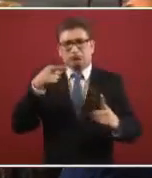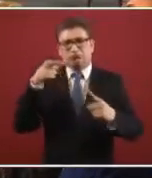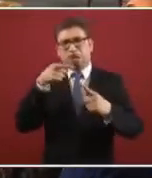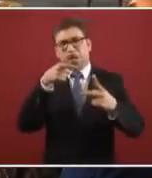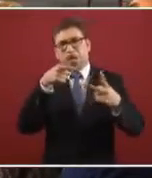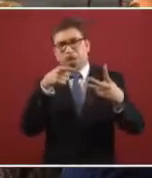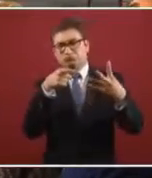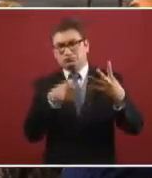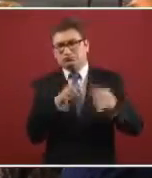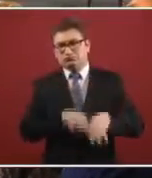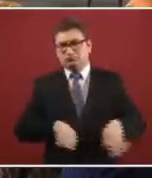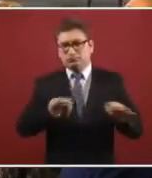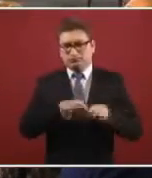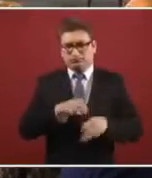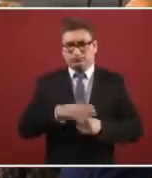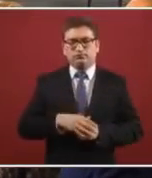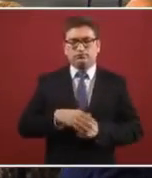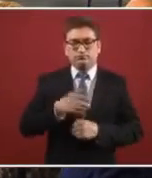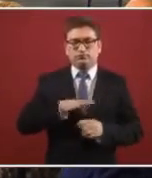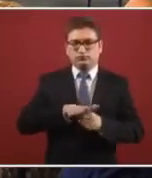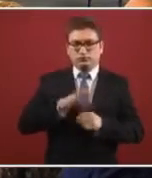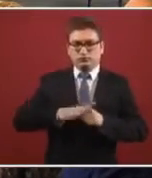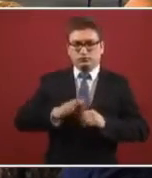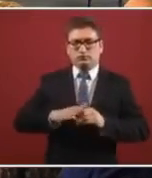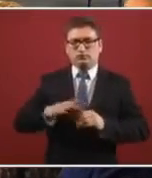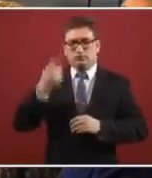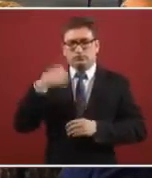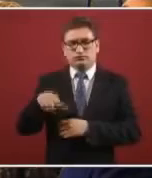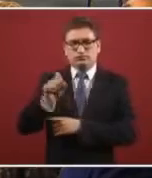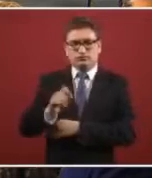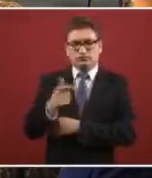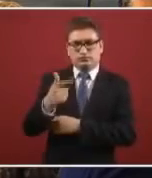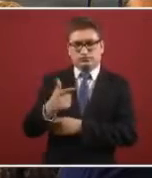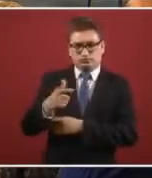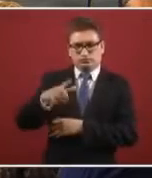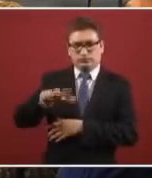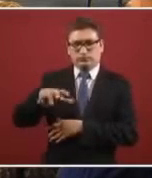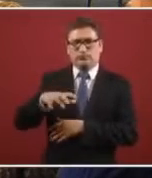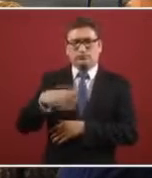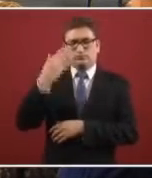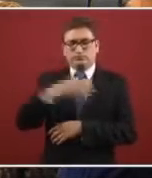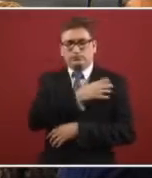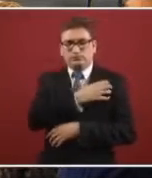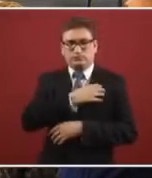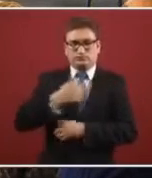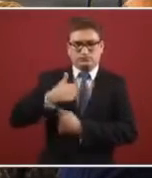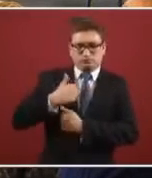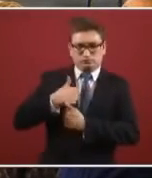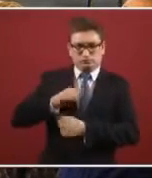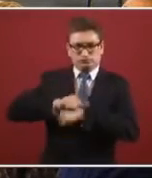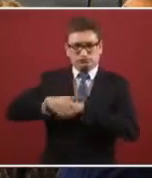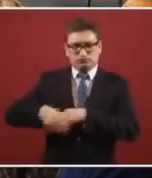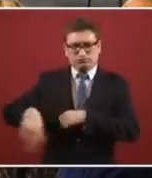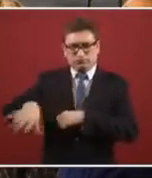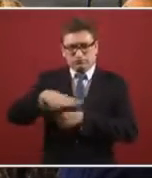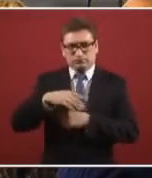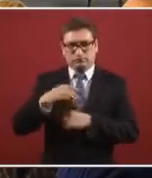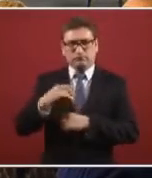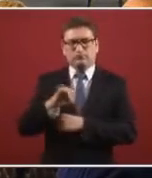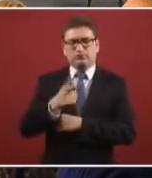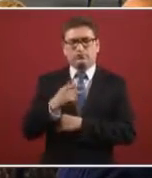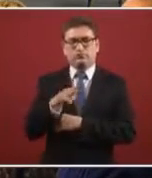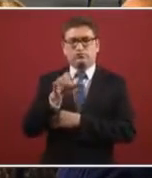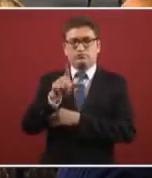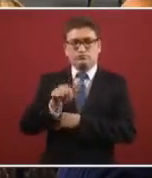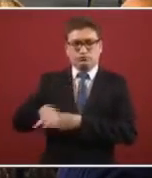commitments Desde that la were very, apertura de las instalaciones del even 27 the Batallón opening de of the Infantería en la ciudad installations de Iguala, that el was in the intercambio de city